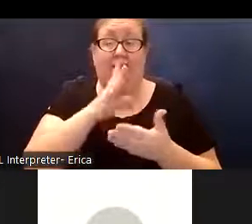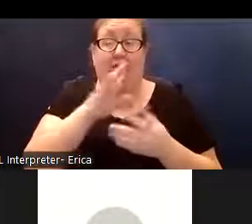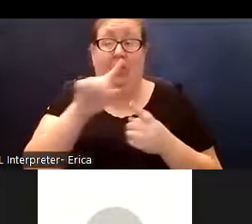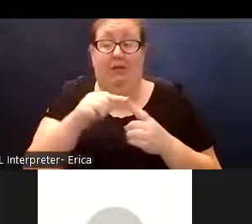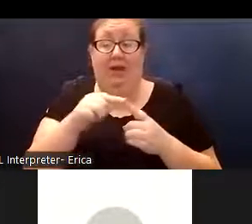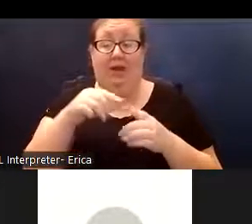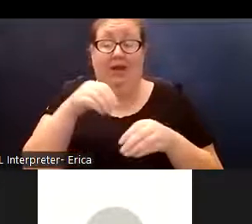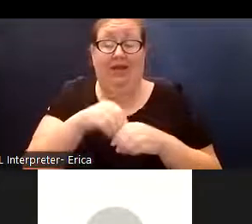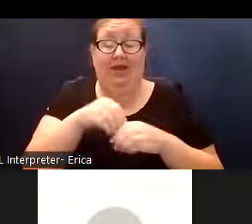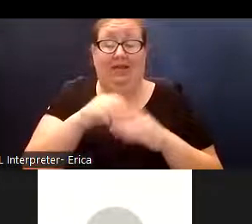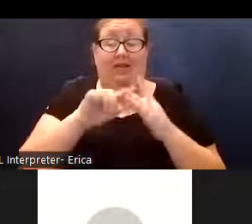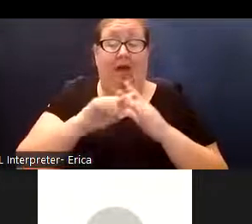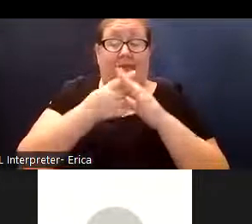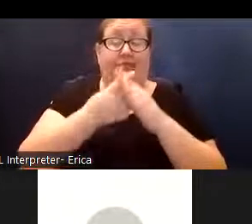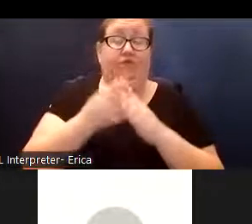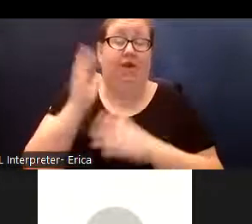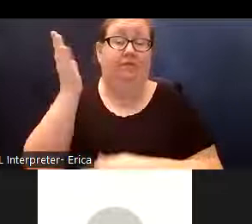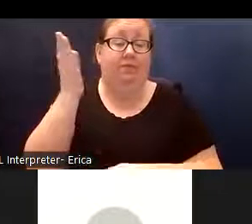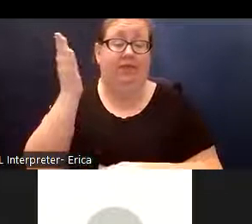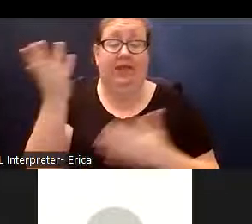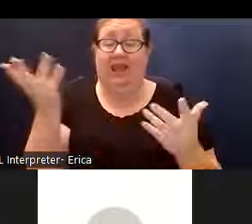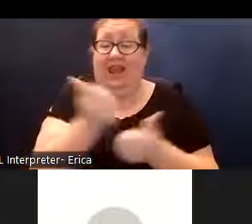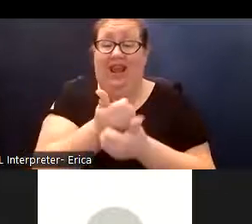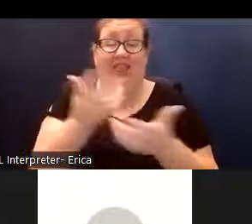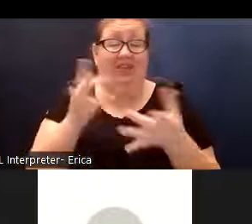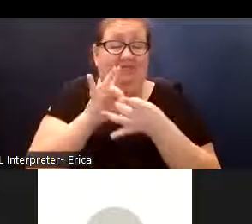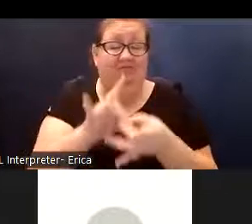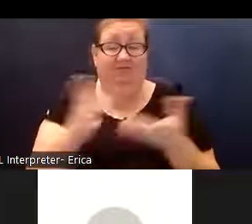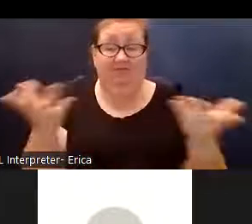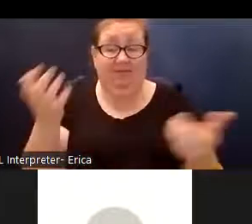upfront, anything along those lines.